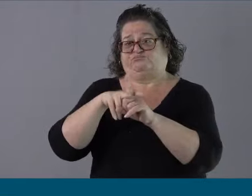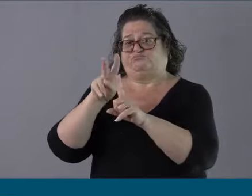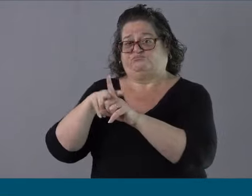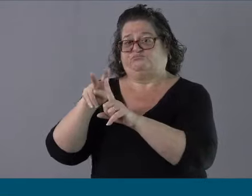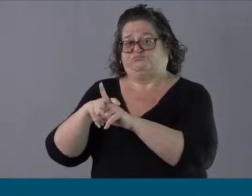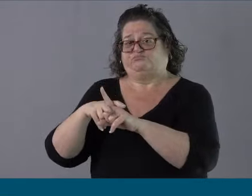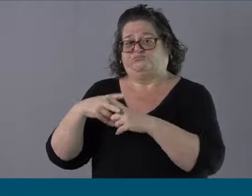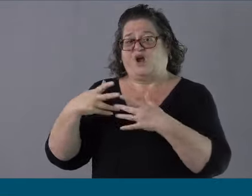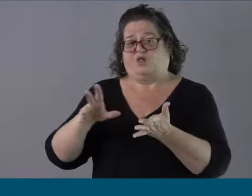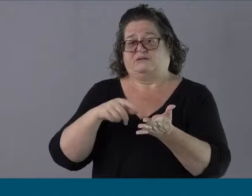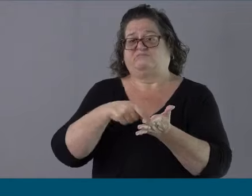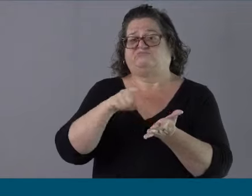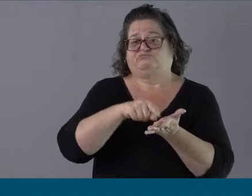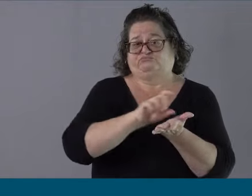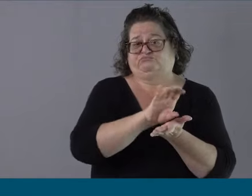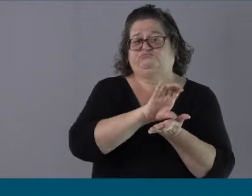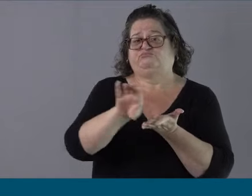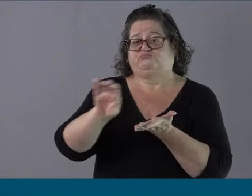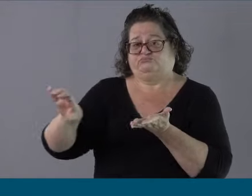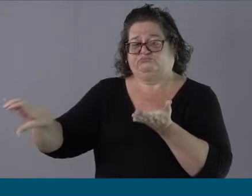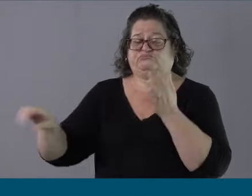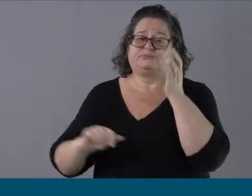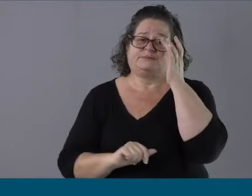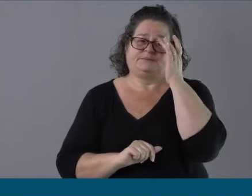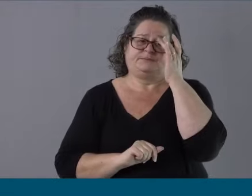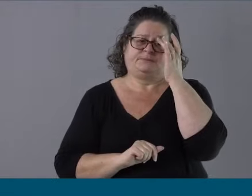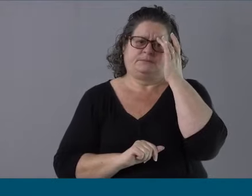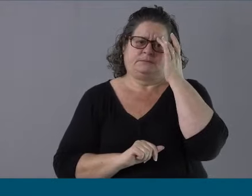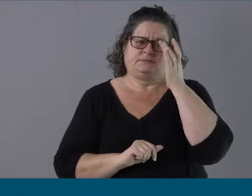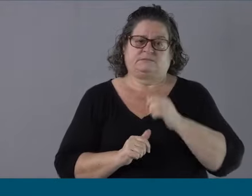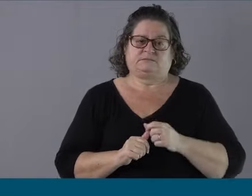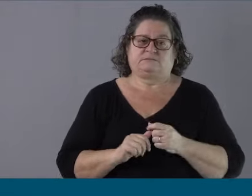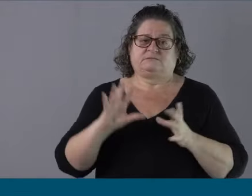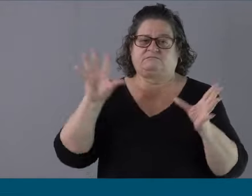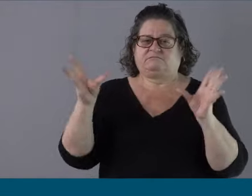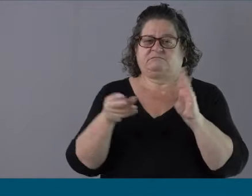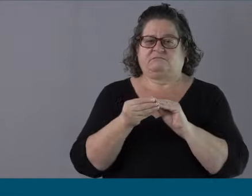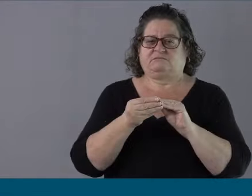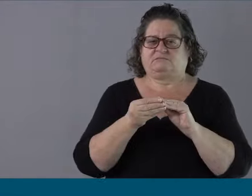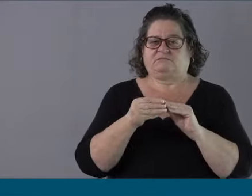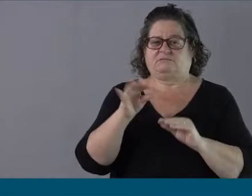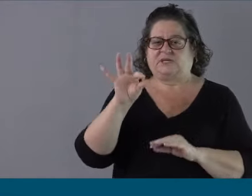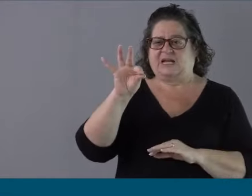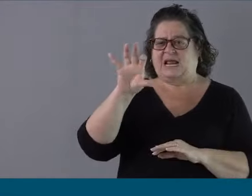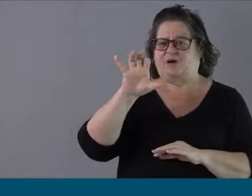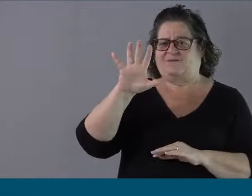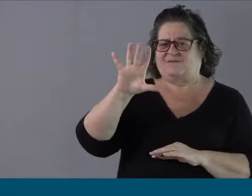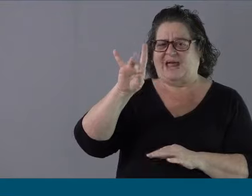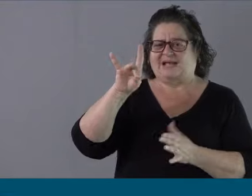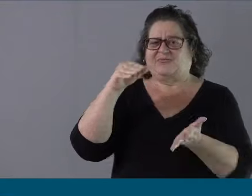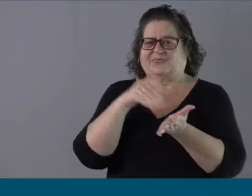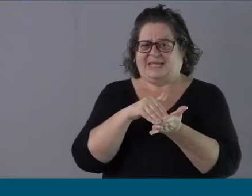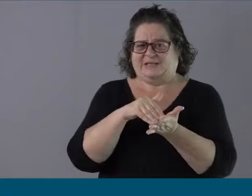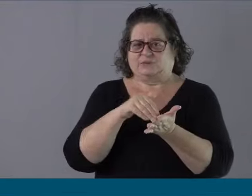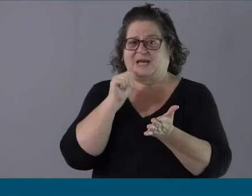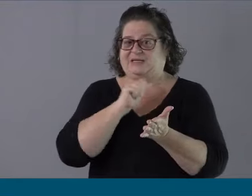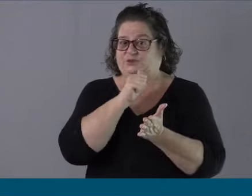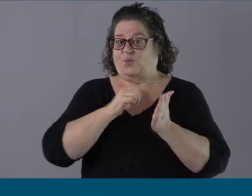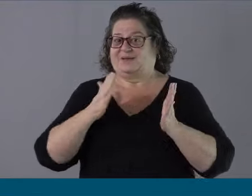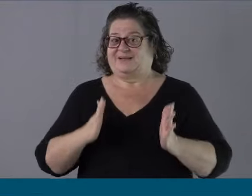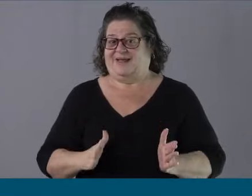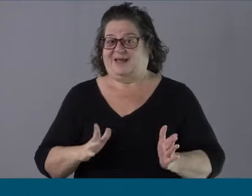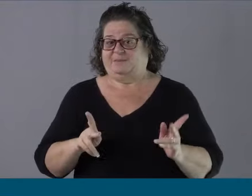paid to date, helping over 958,000 Arizonans. It's almost